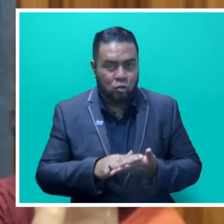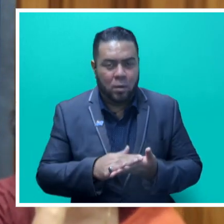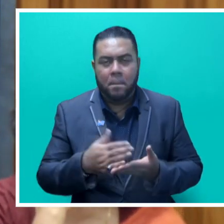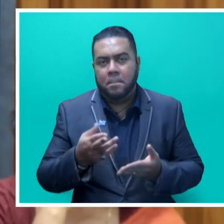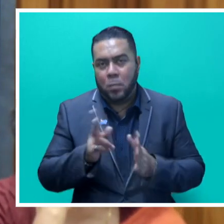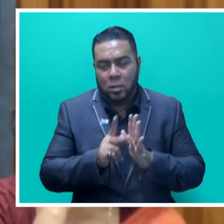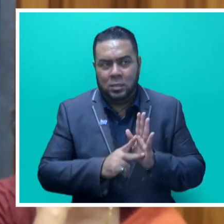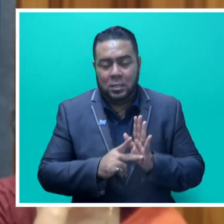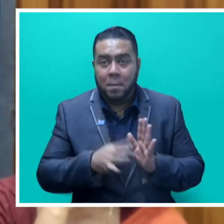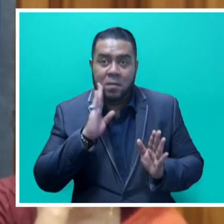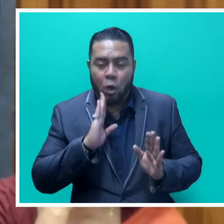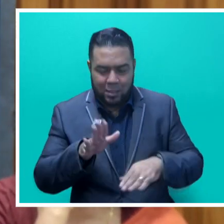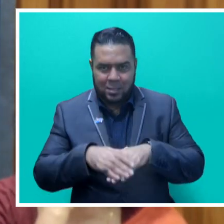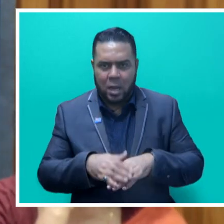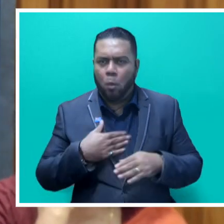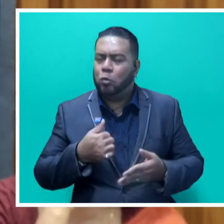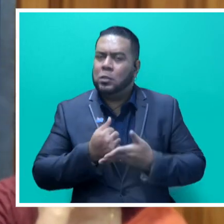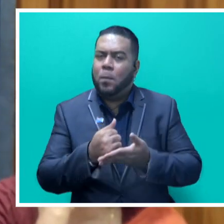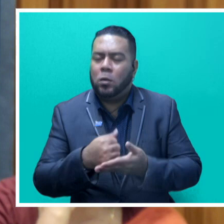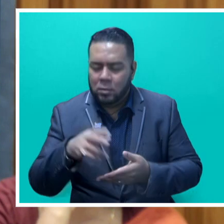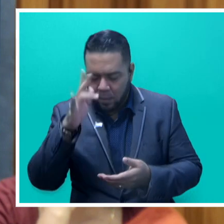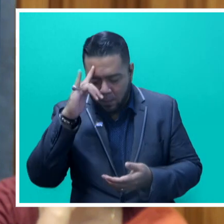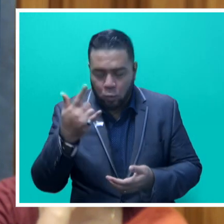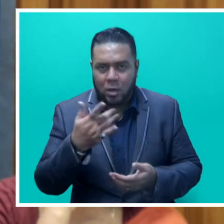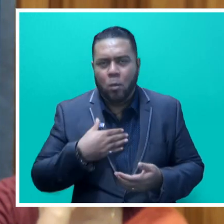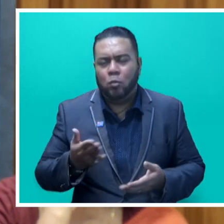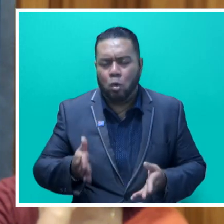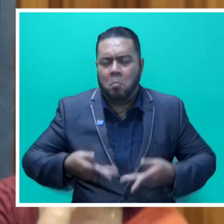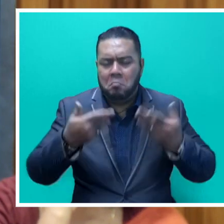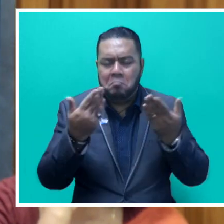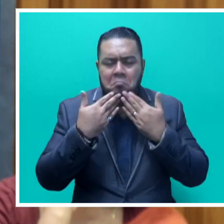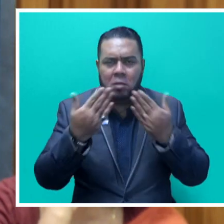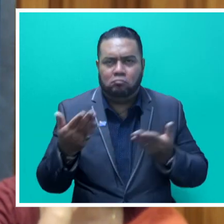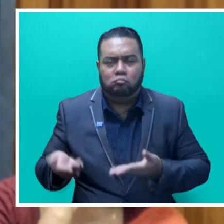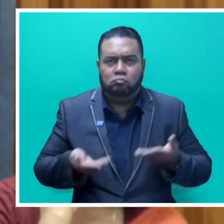my unequivocal support of the motion and commend it accordingly to the House.